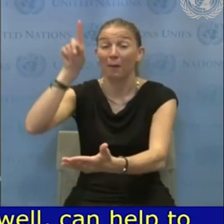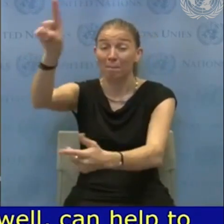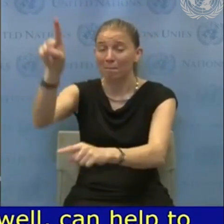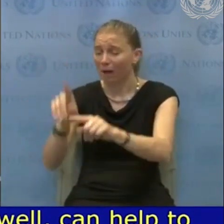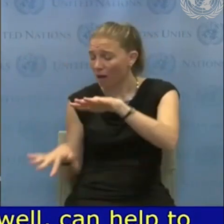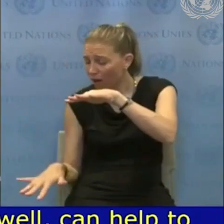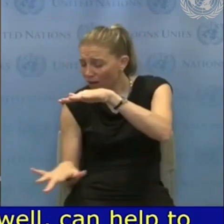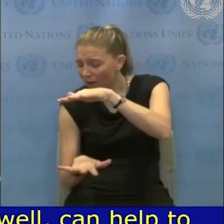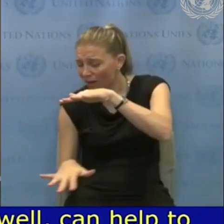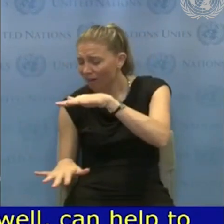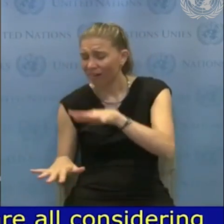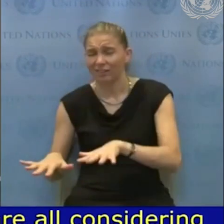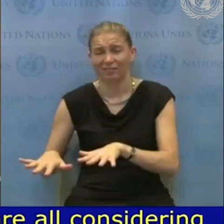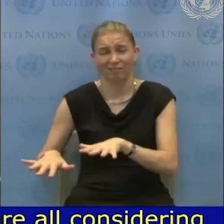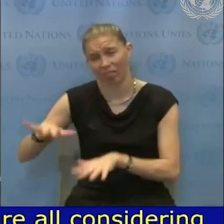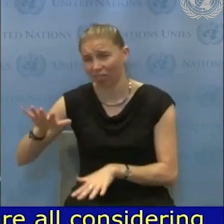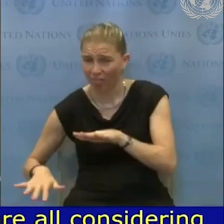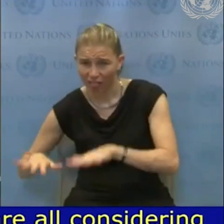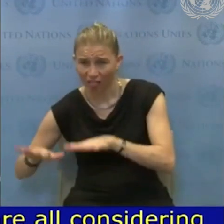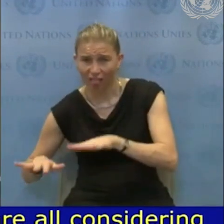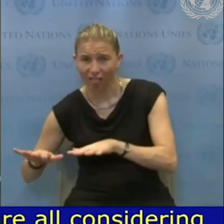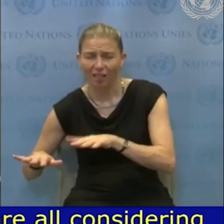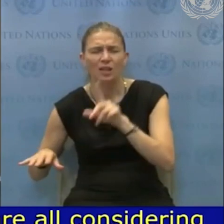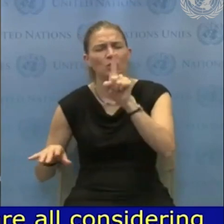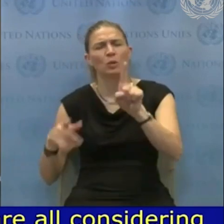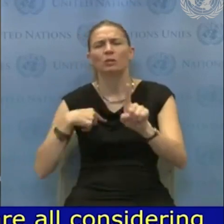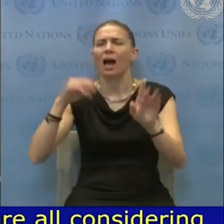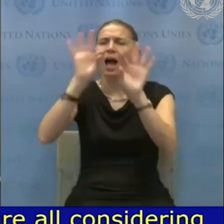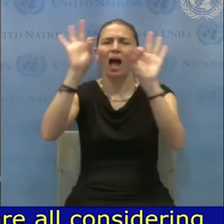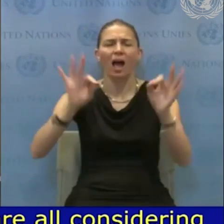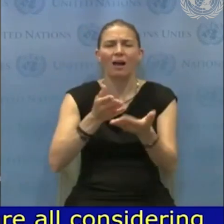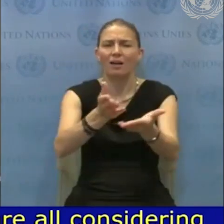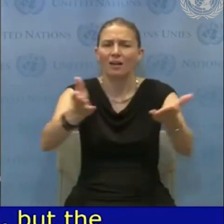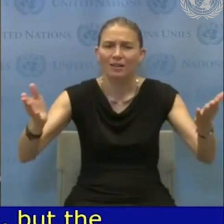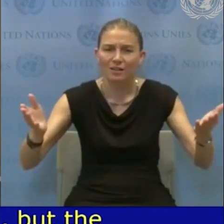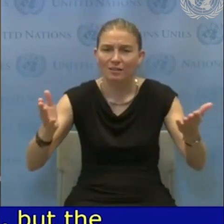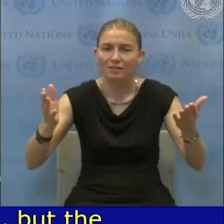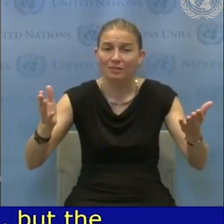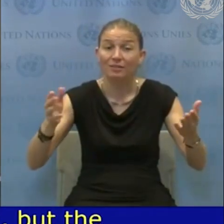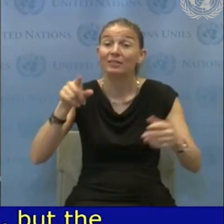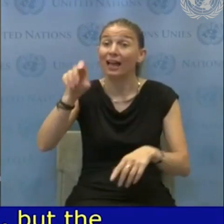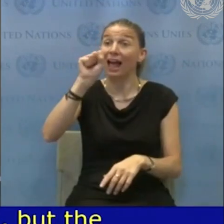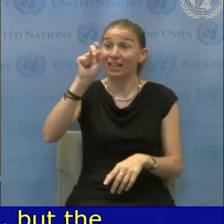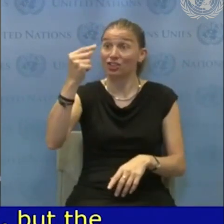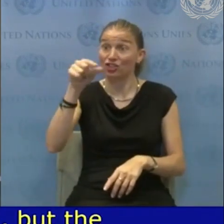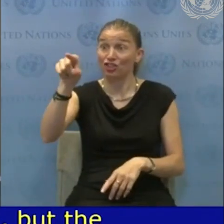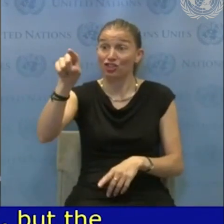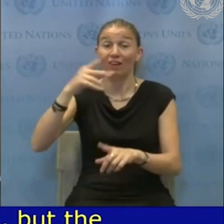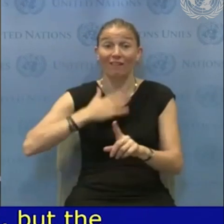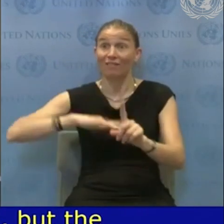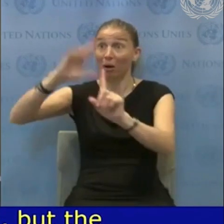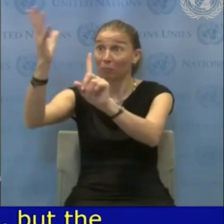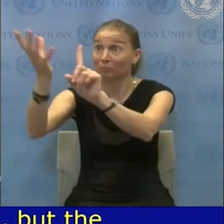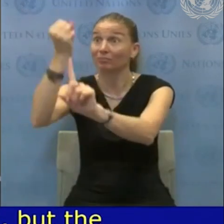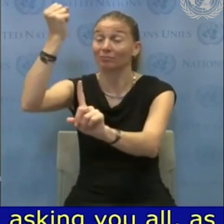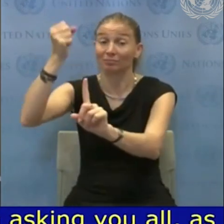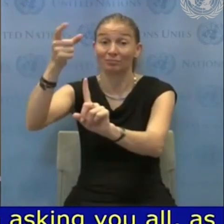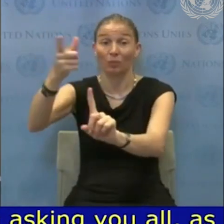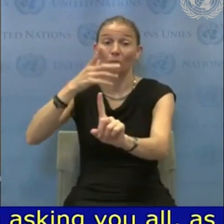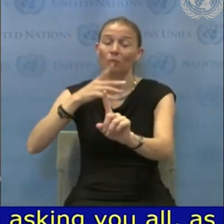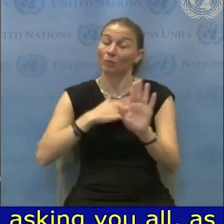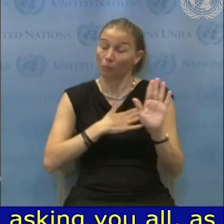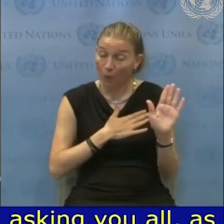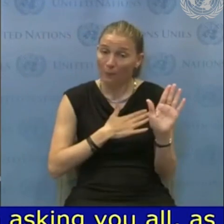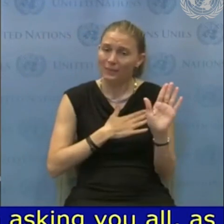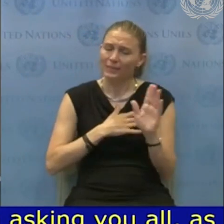you all, as you make your plans and your investments to achieve the SDGs by 2030 and keep that promise, to